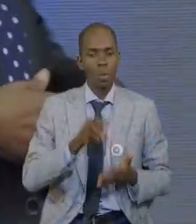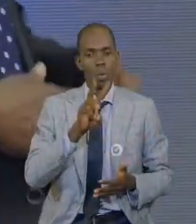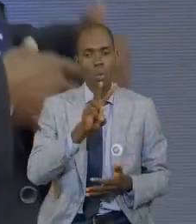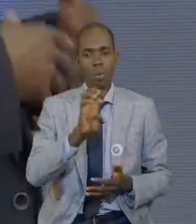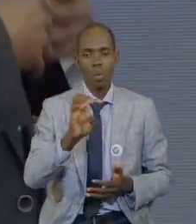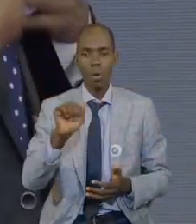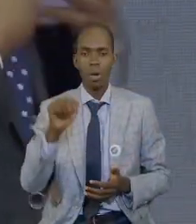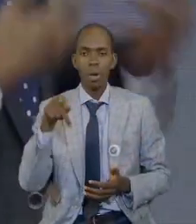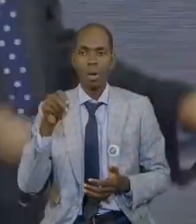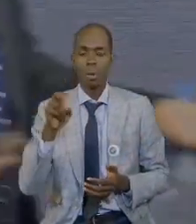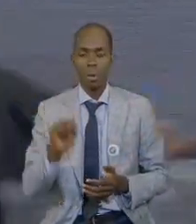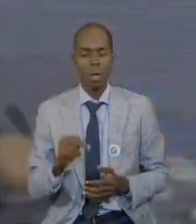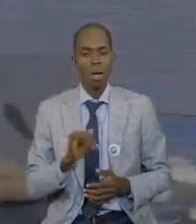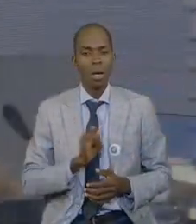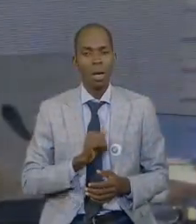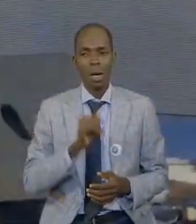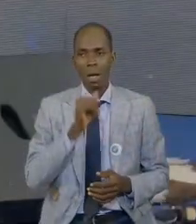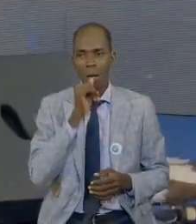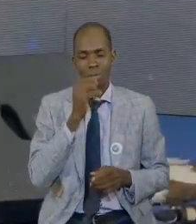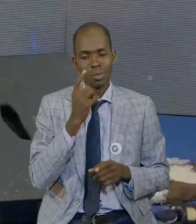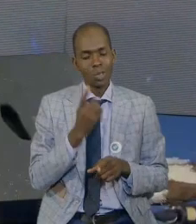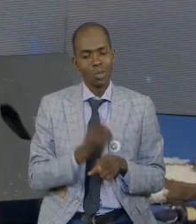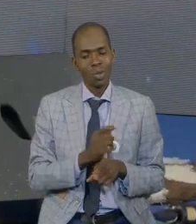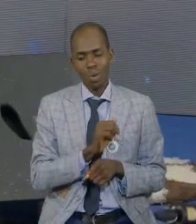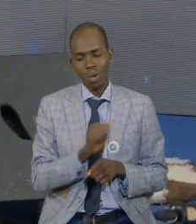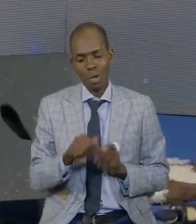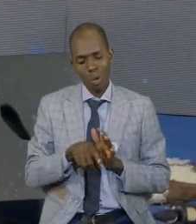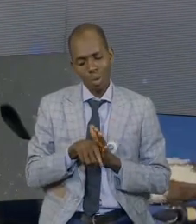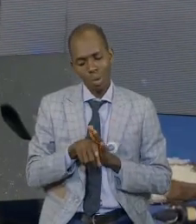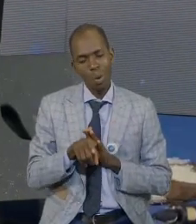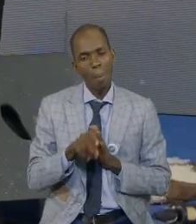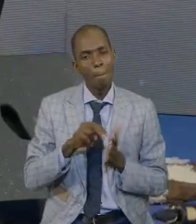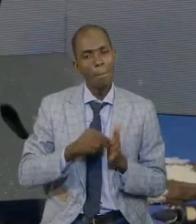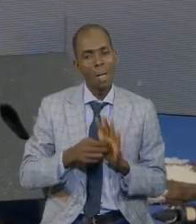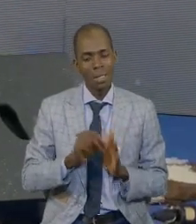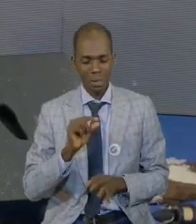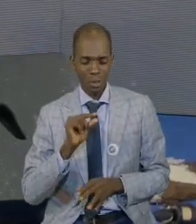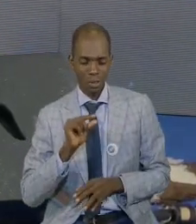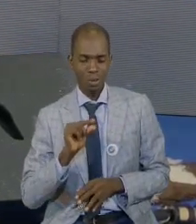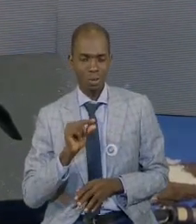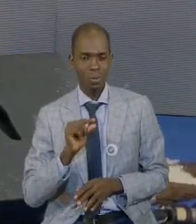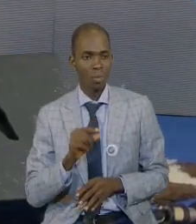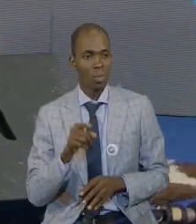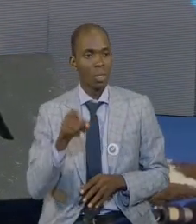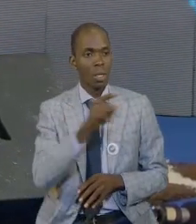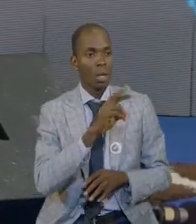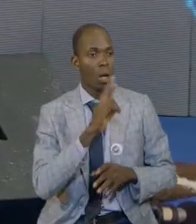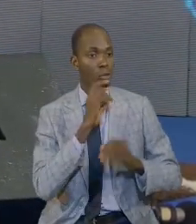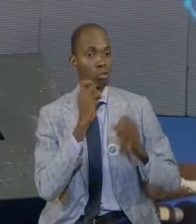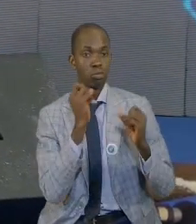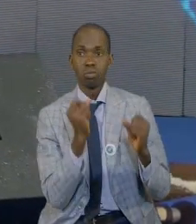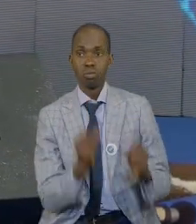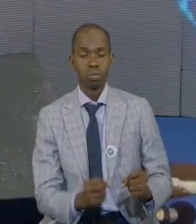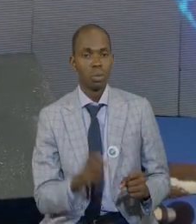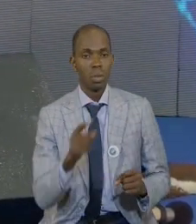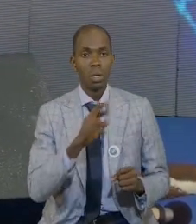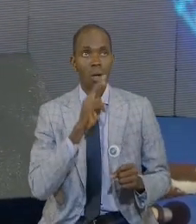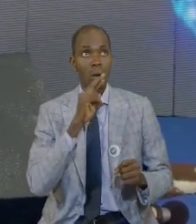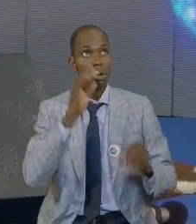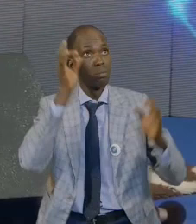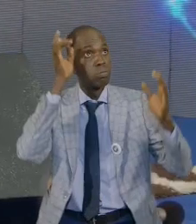and I am just a wall they're fervent the Ferocious